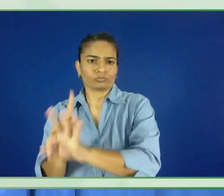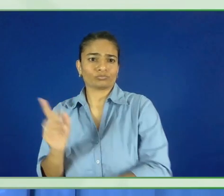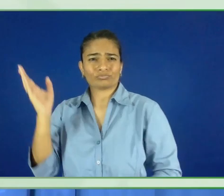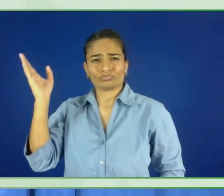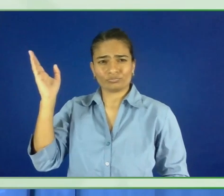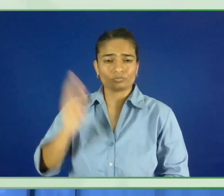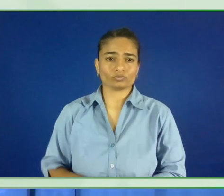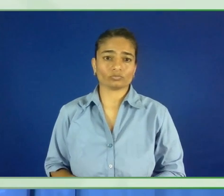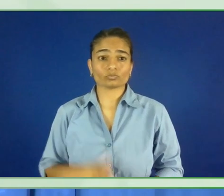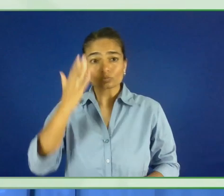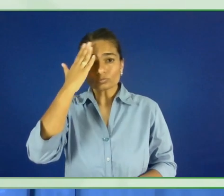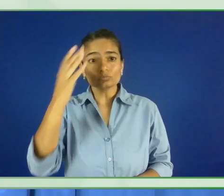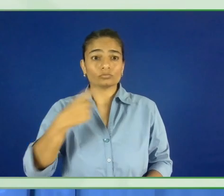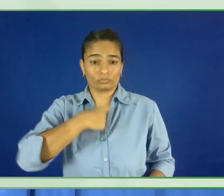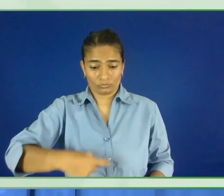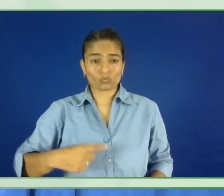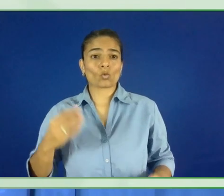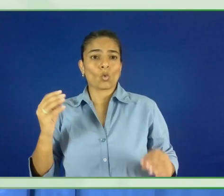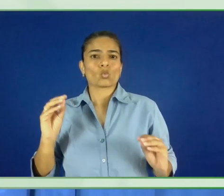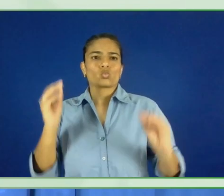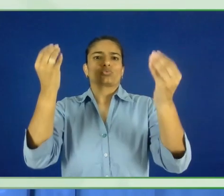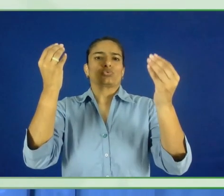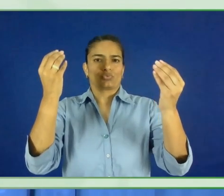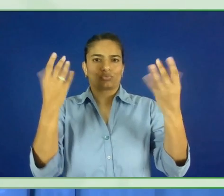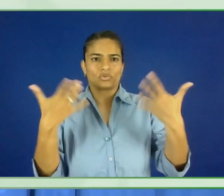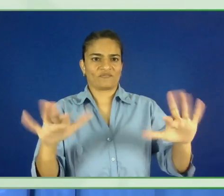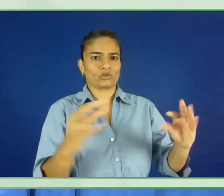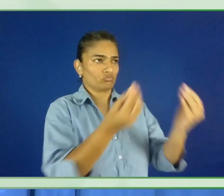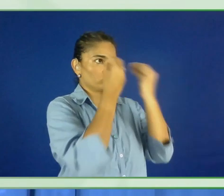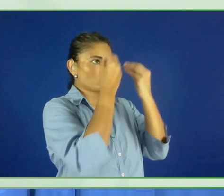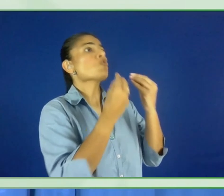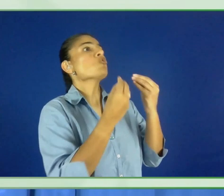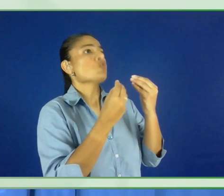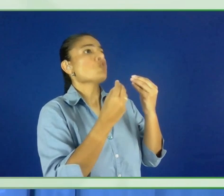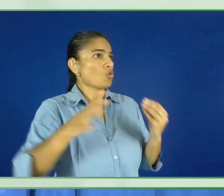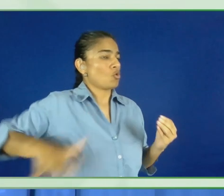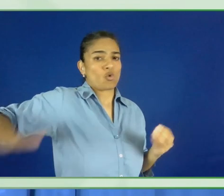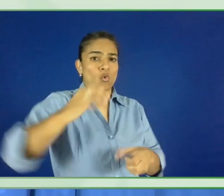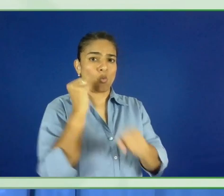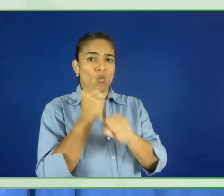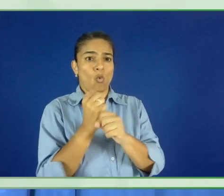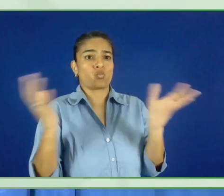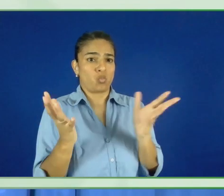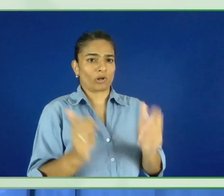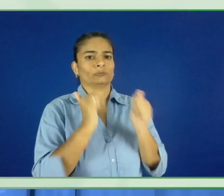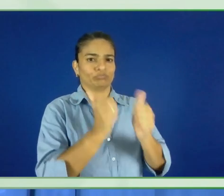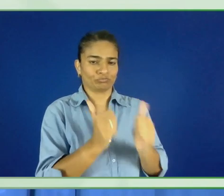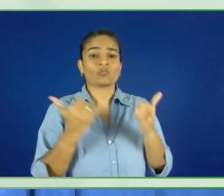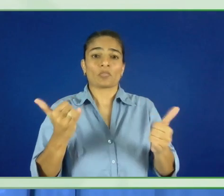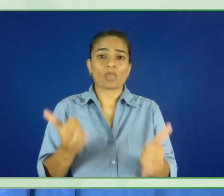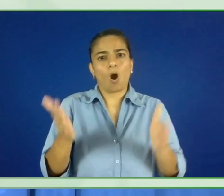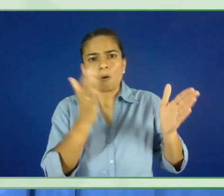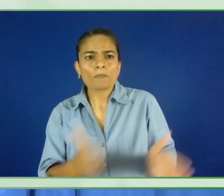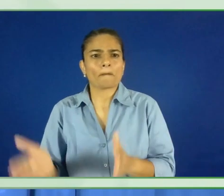job market, we have to prepare them. And the preparation mainly goes through mentoring. We have mentoring